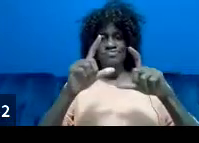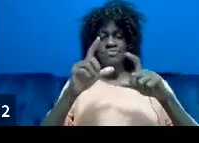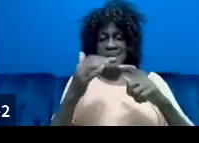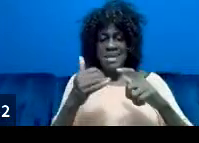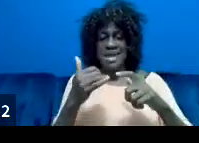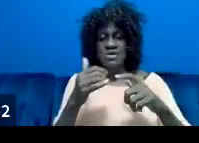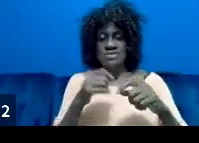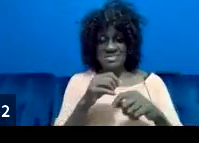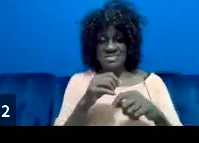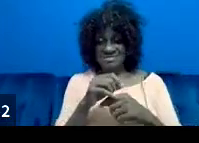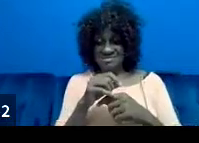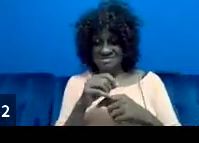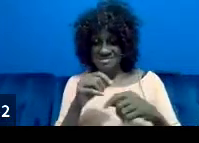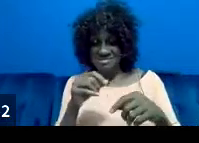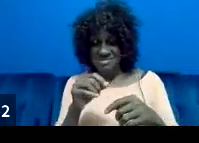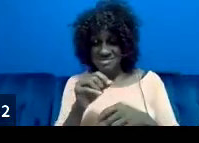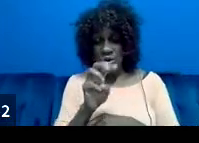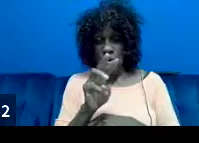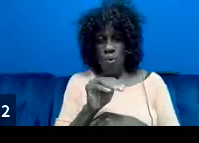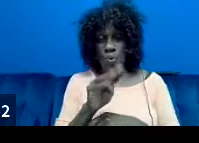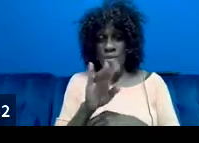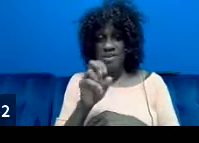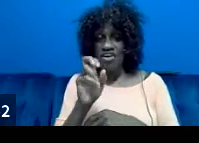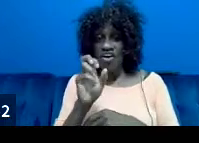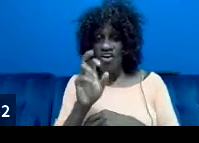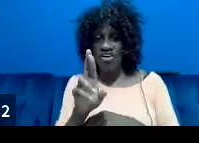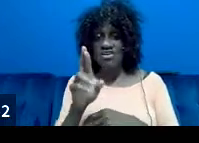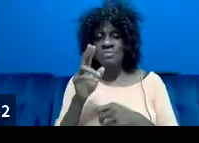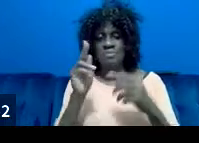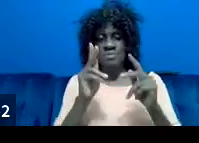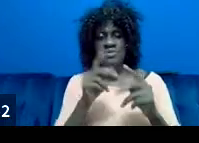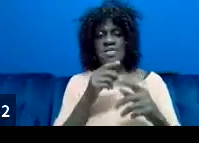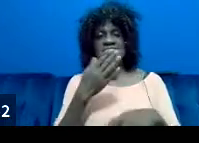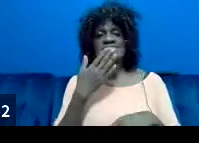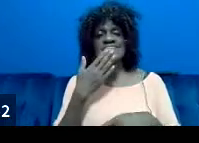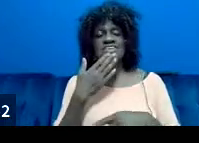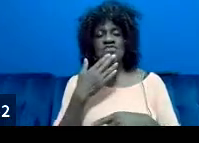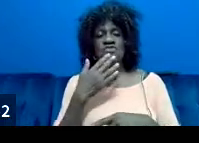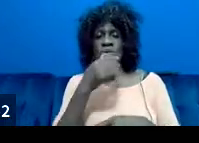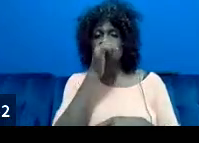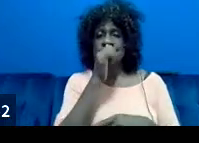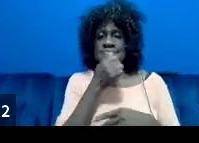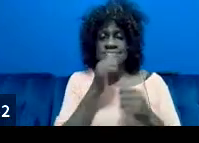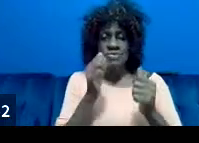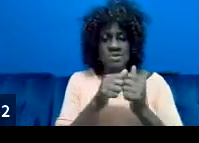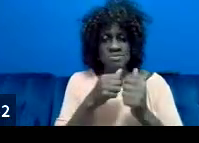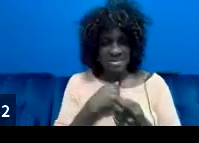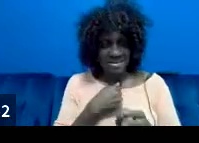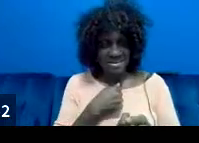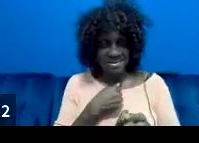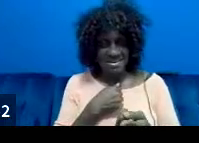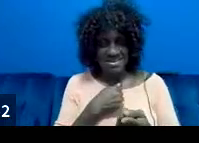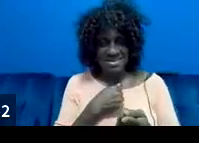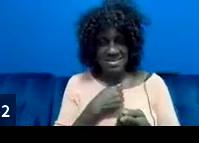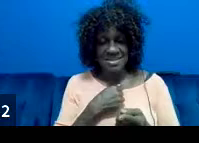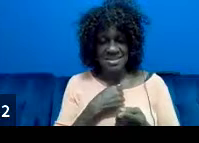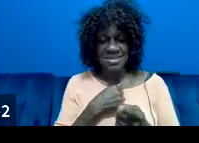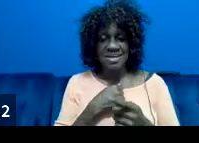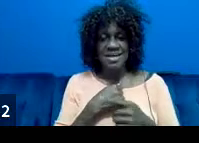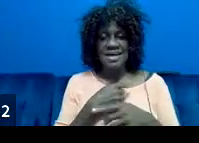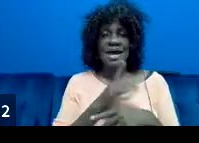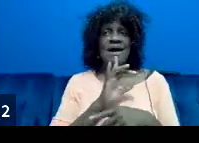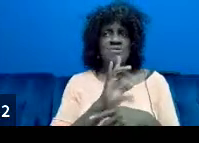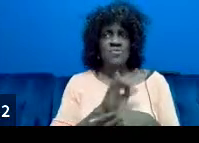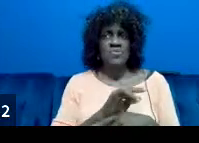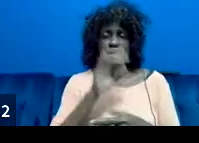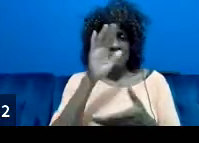live webinar. And thank you for sticking with me throughout this. As I said early on, I really